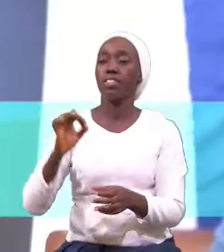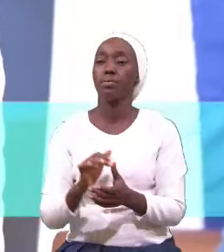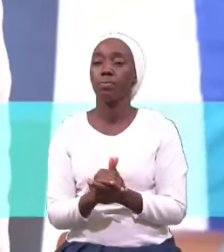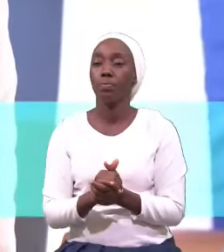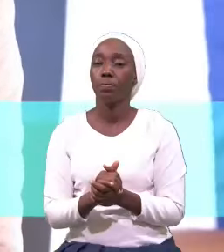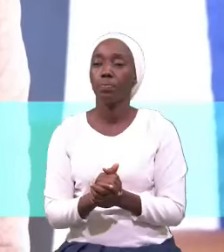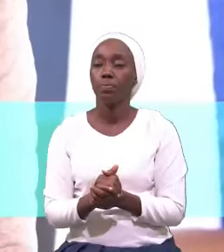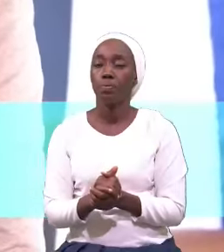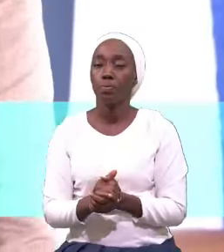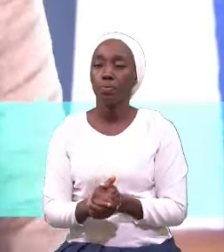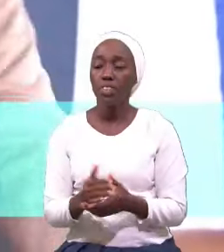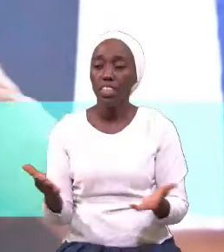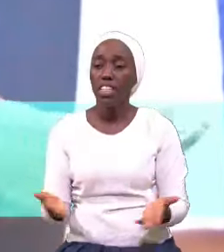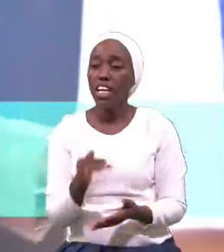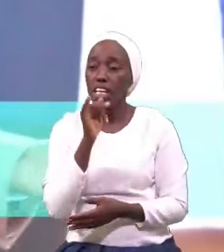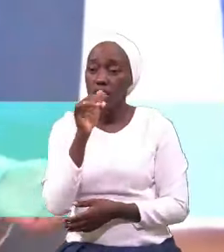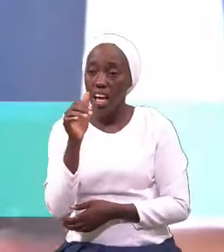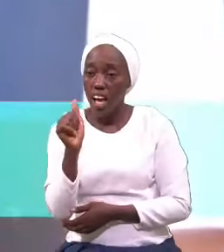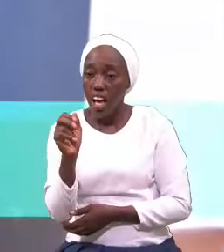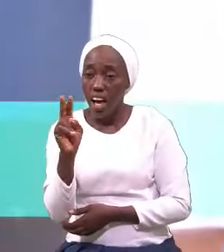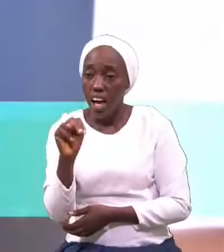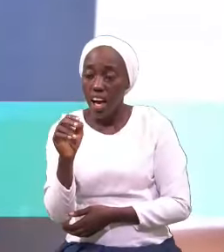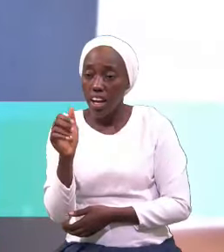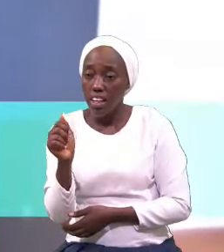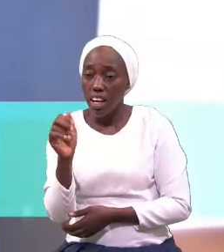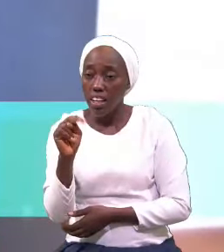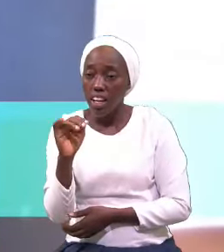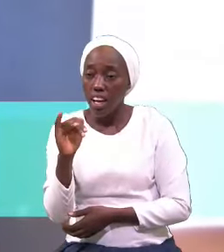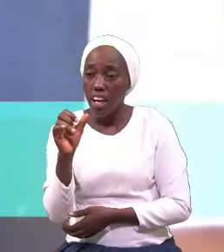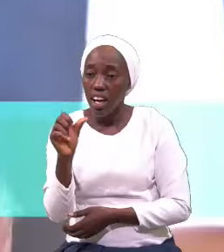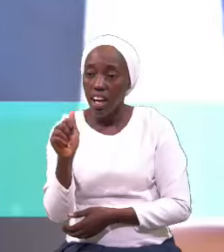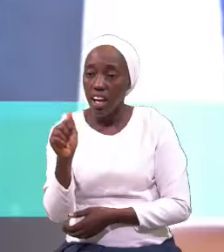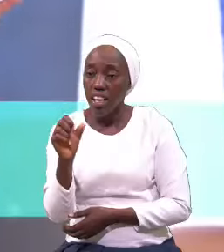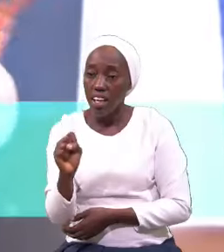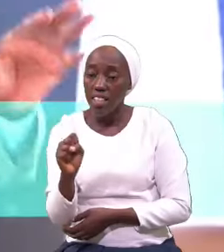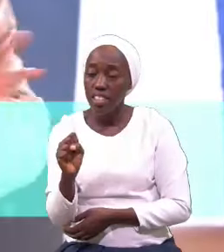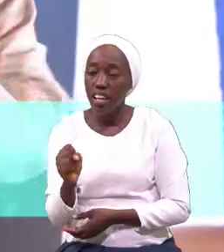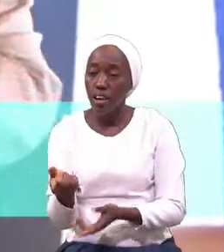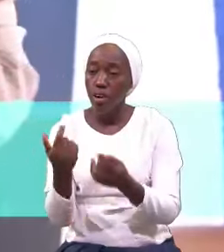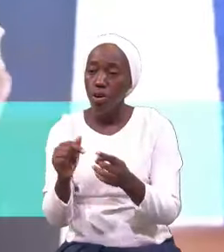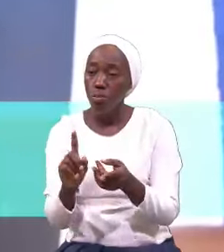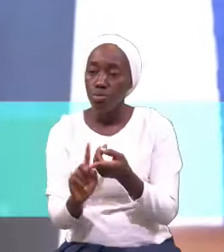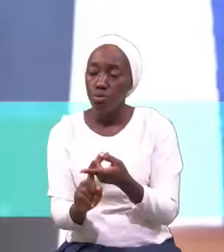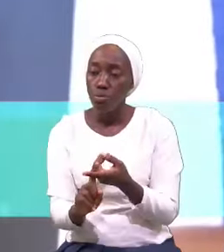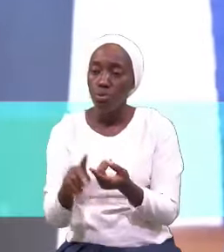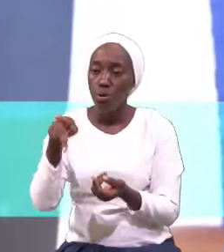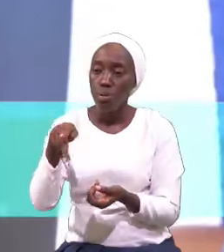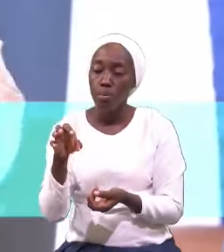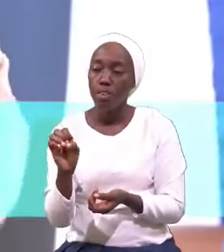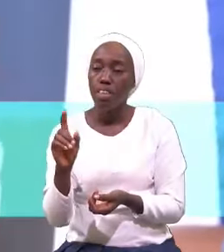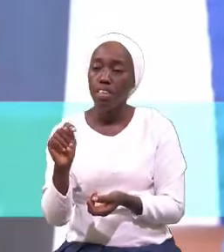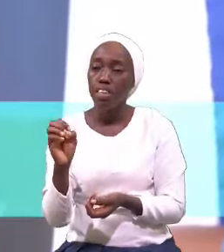Here is Ananias. And he comes to Peter. You see, there are people that